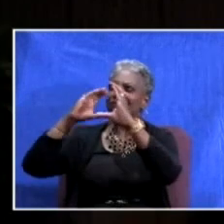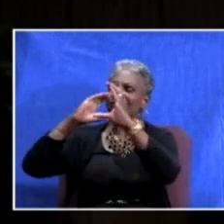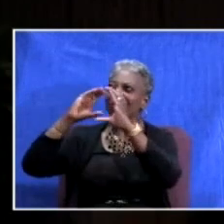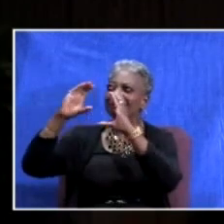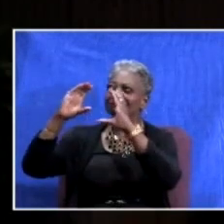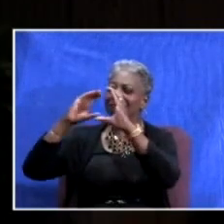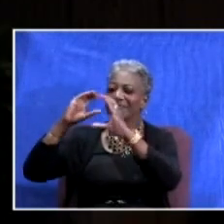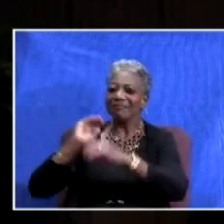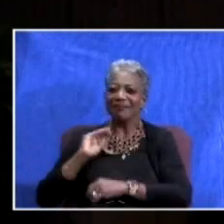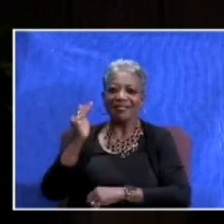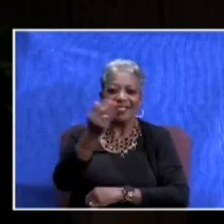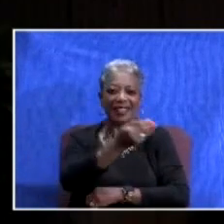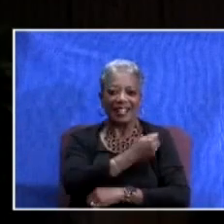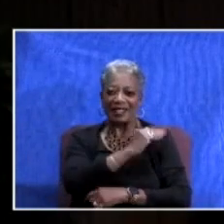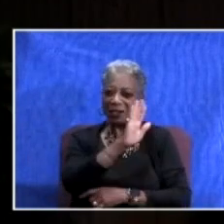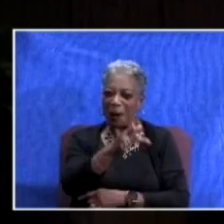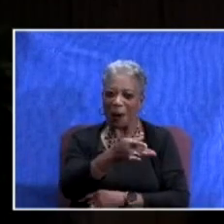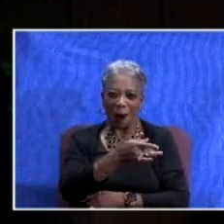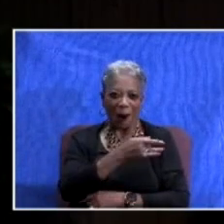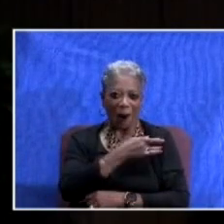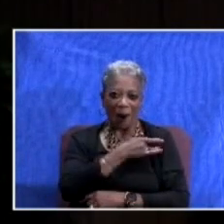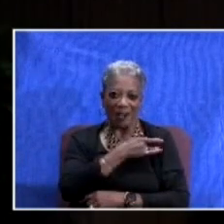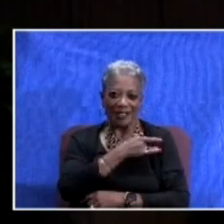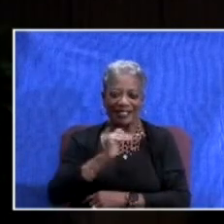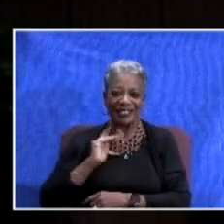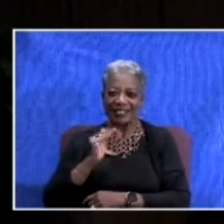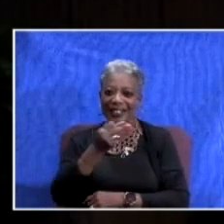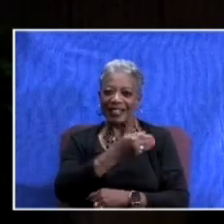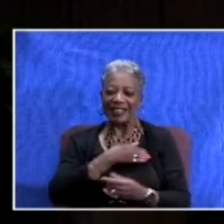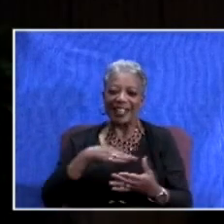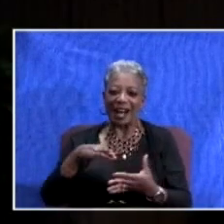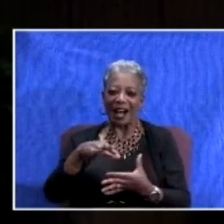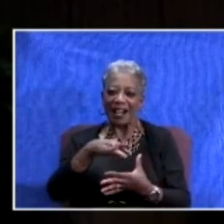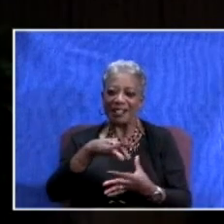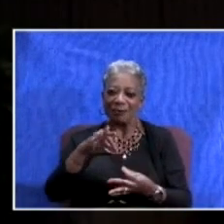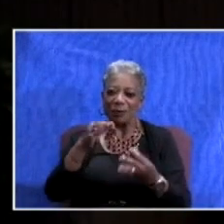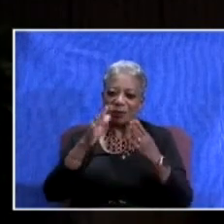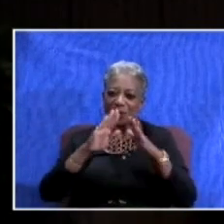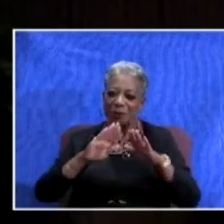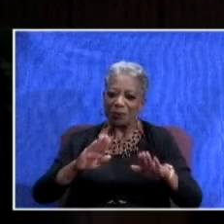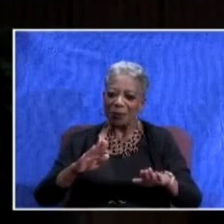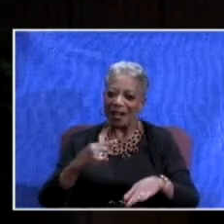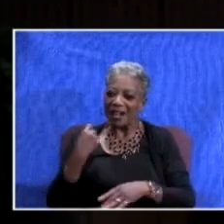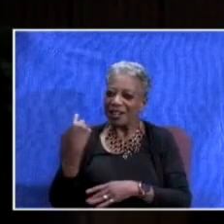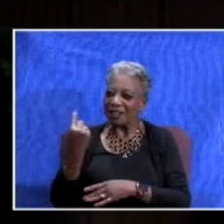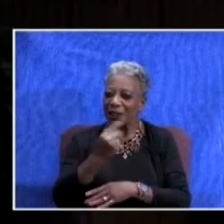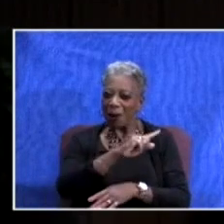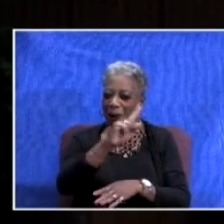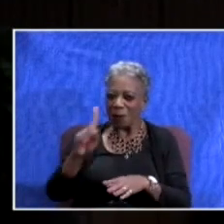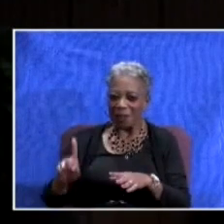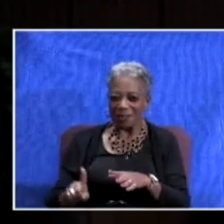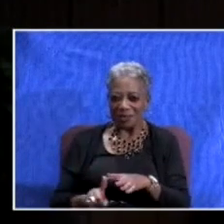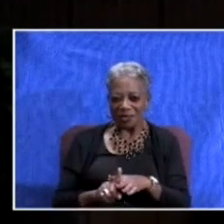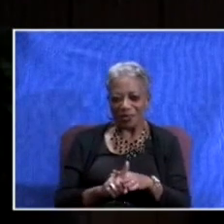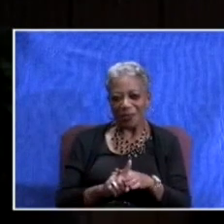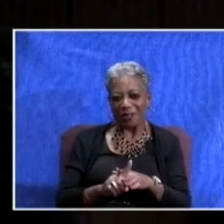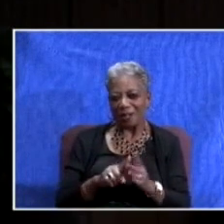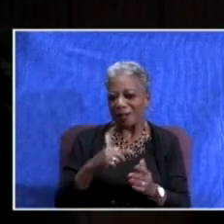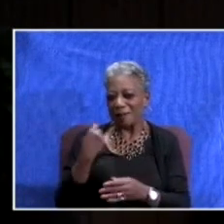hearts and settle our spirits. You've always been there.